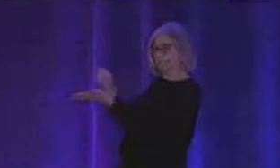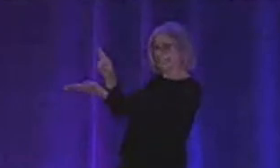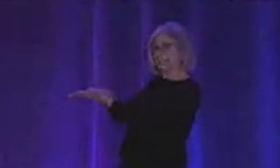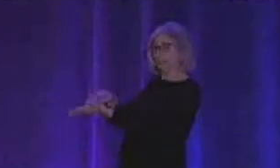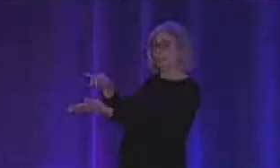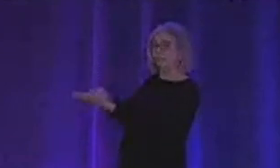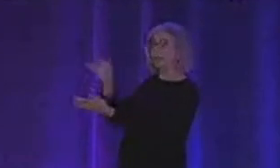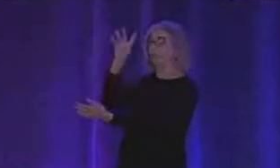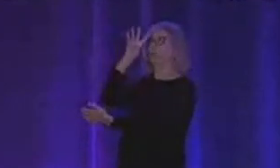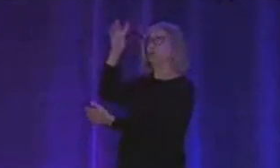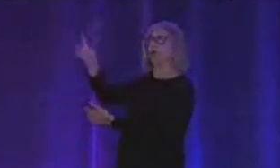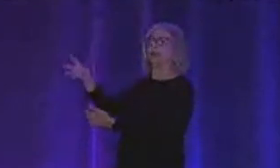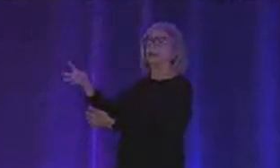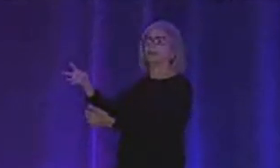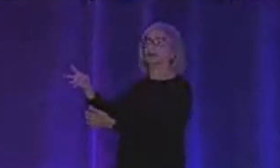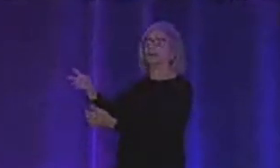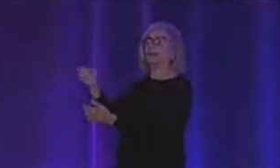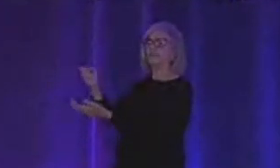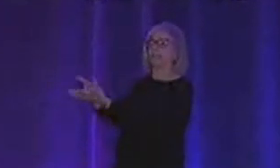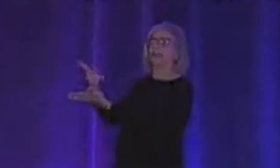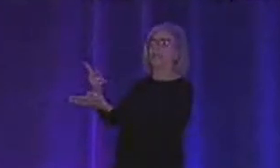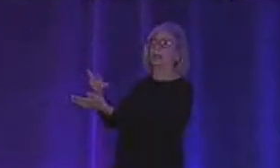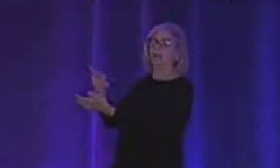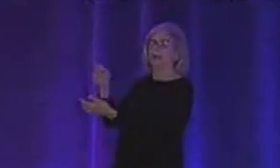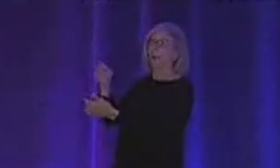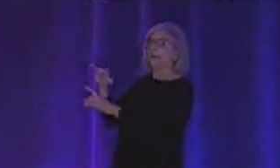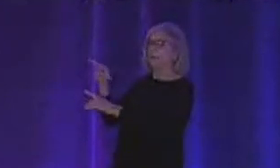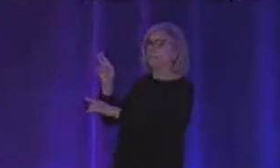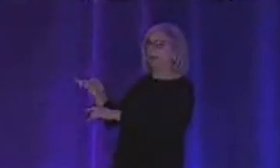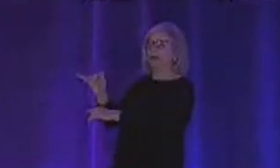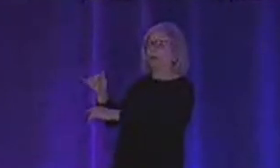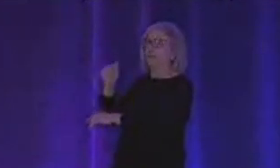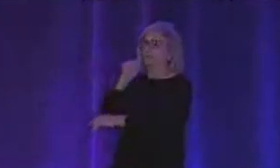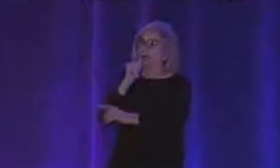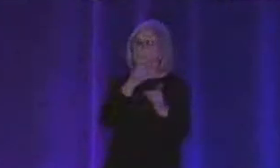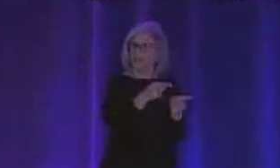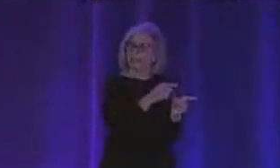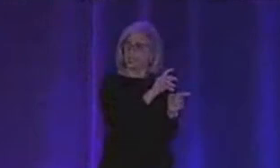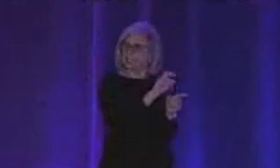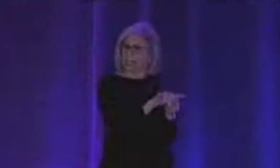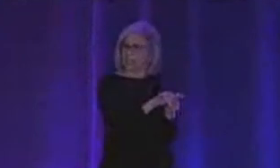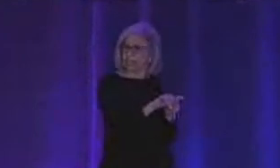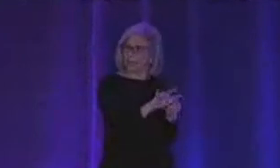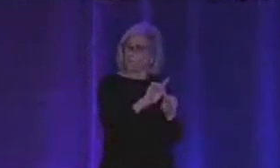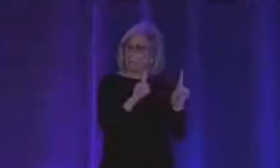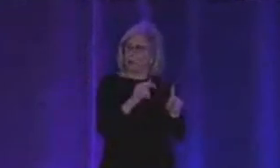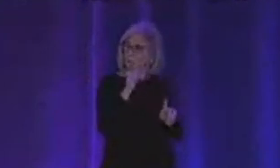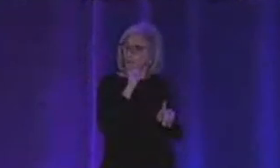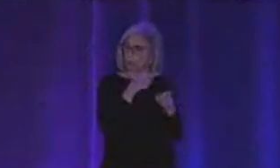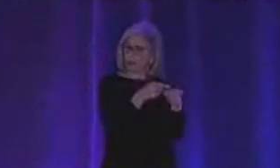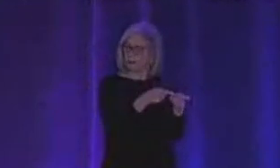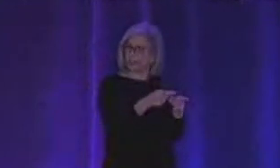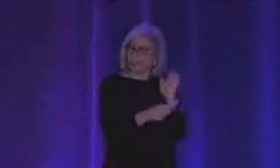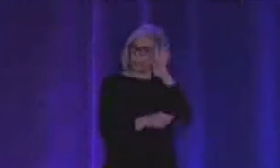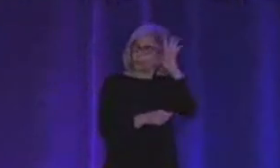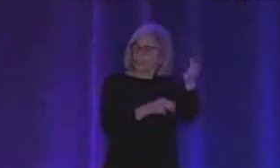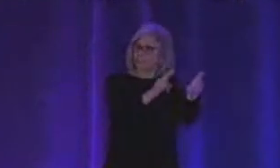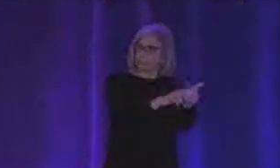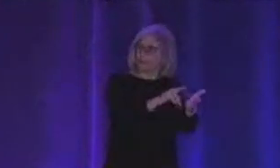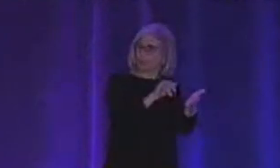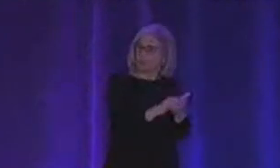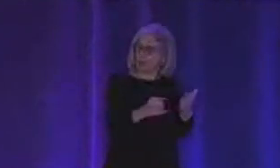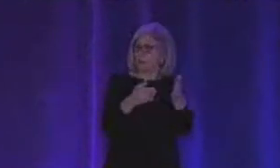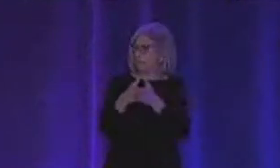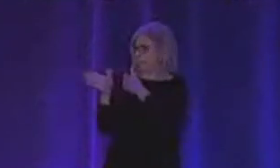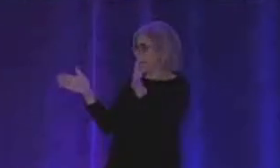that were created or validate signatures that were created by the private key, and only the private key can create signatures that the